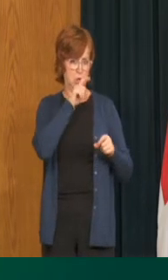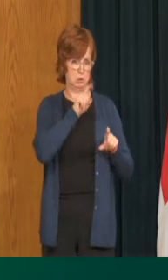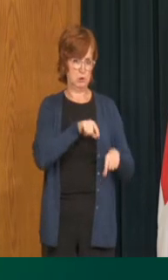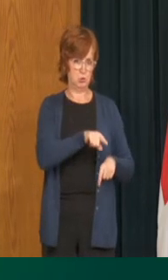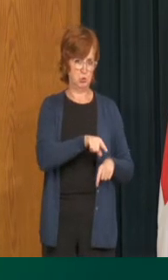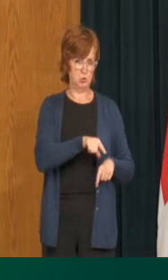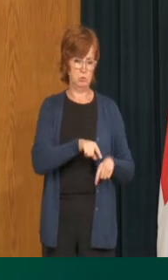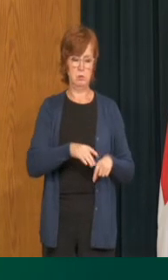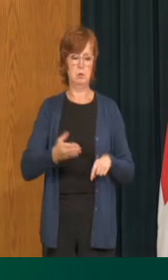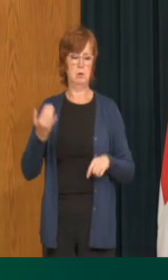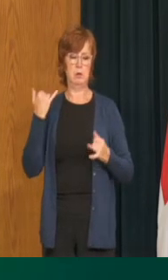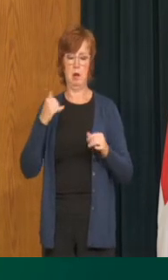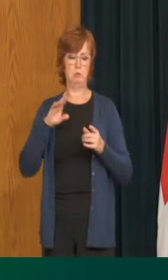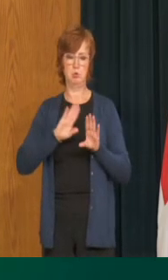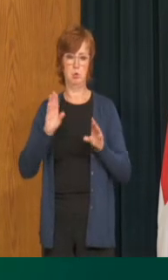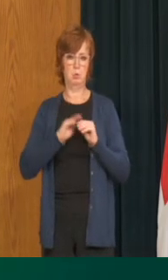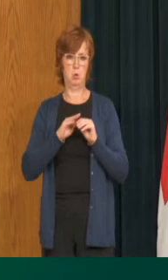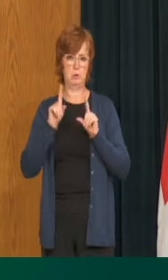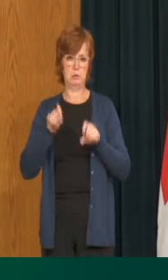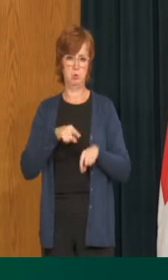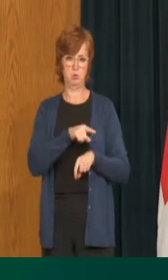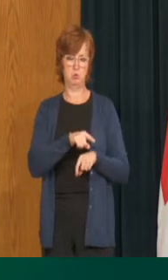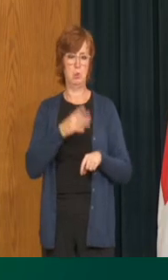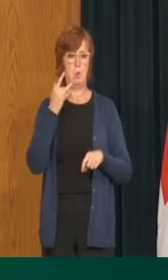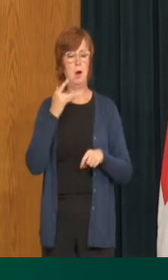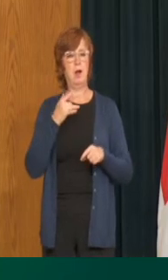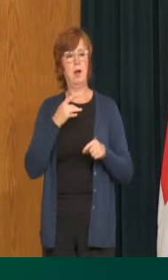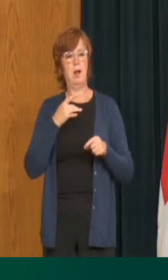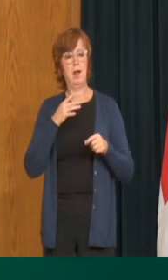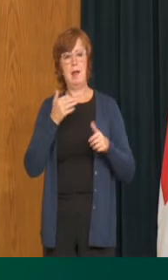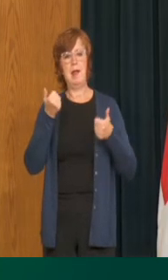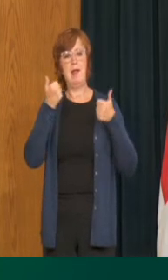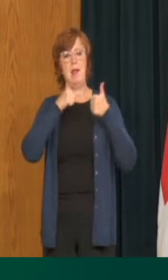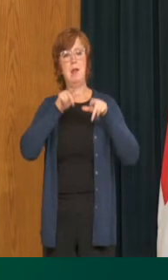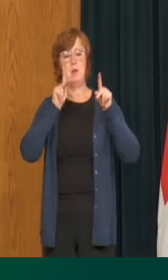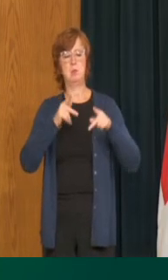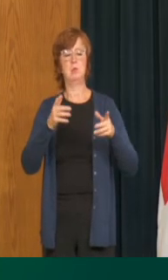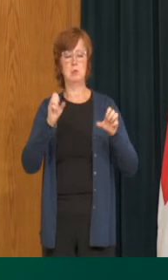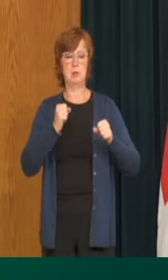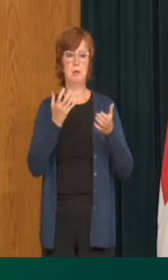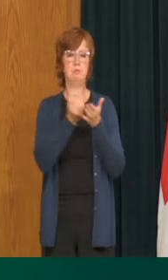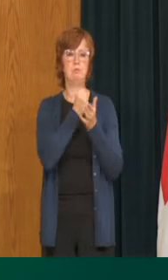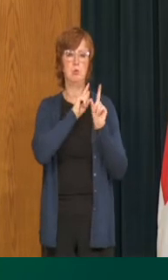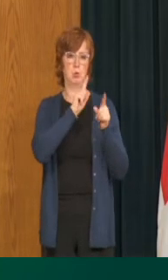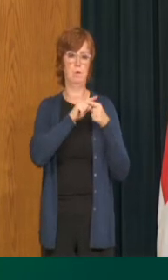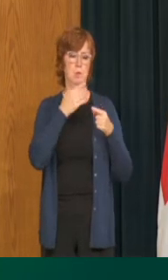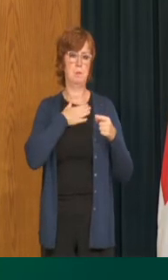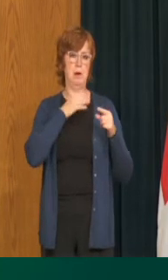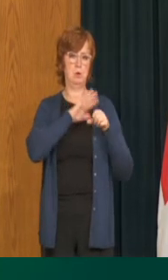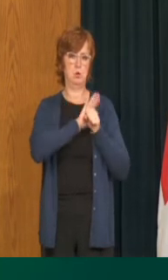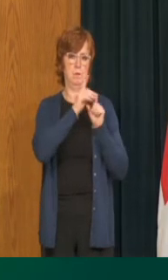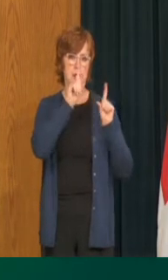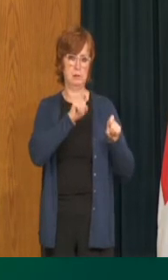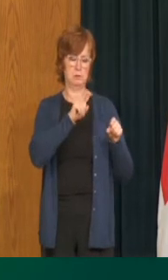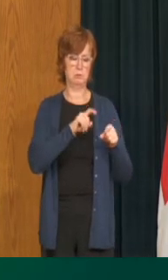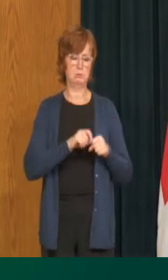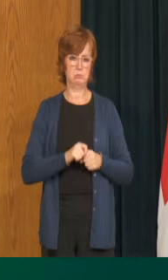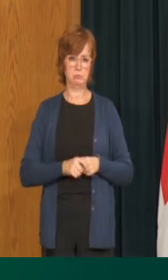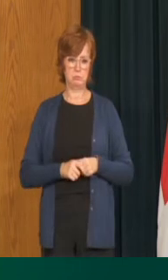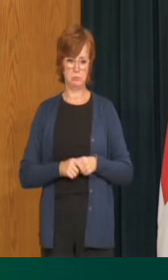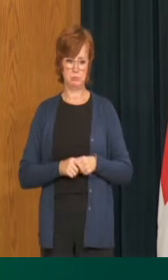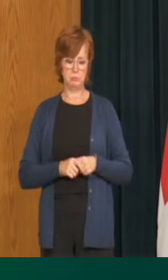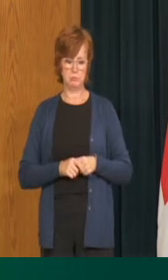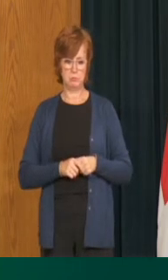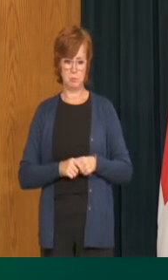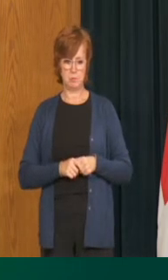to anyone that can call in would be available to have a test. So that's one change that has happened since that point in time. What we are recommending people